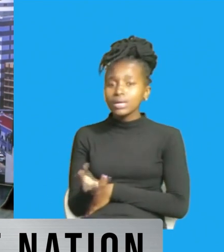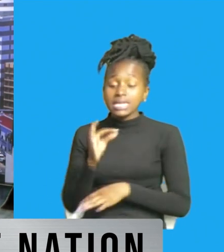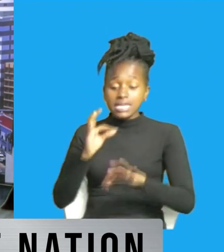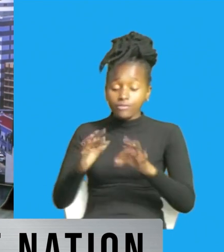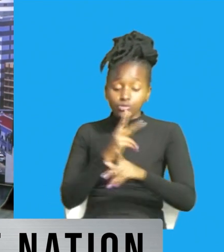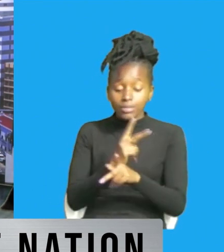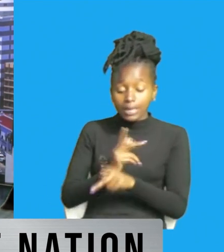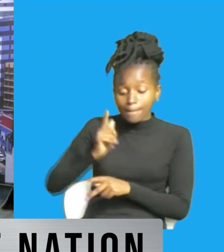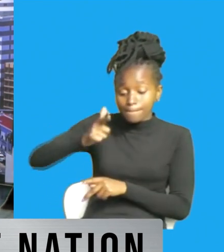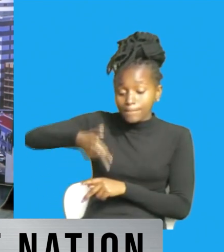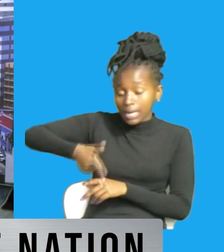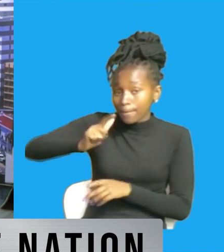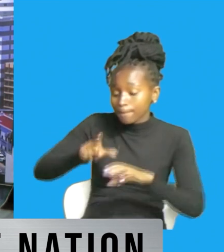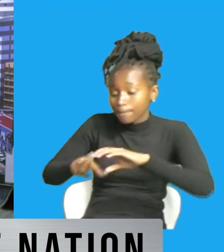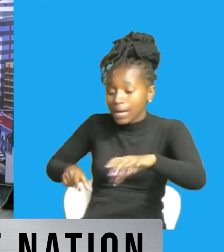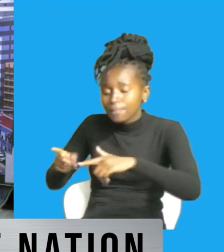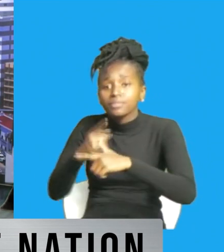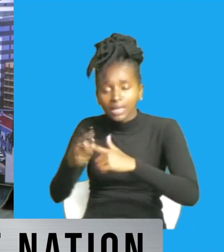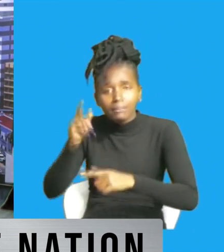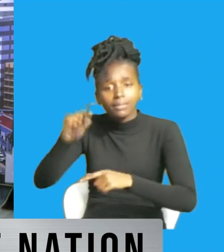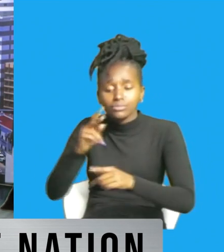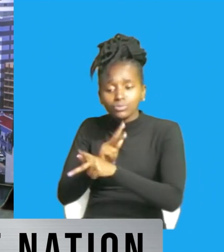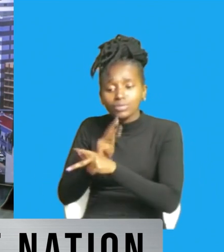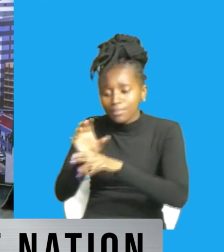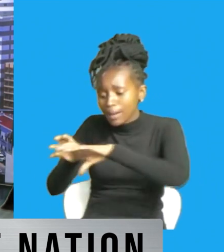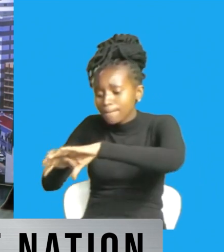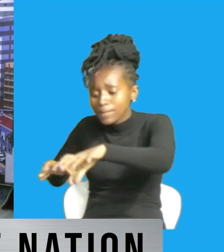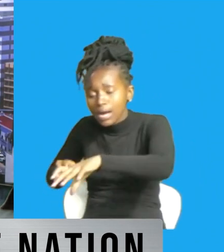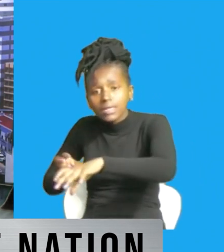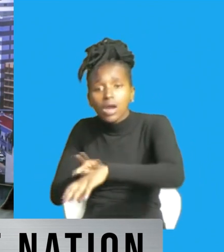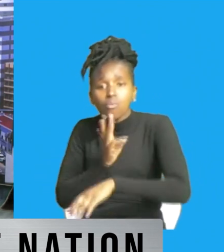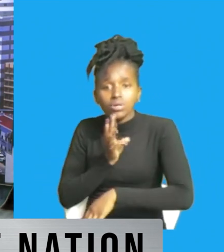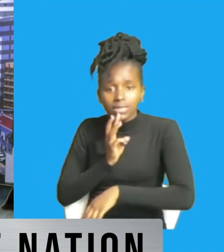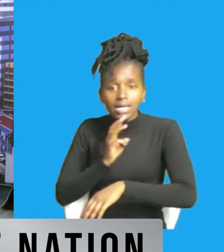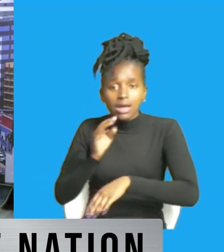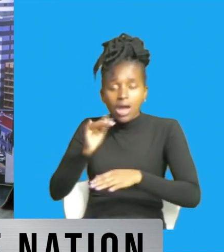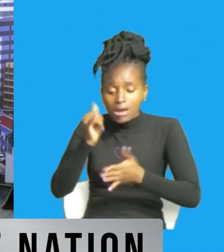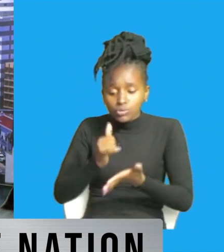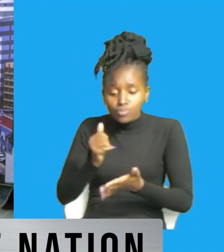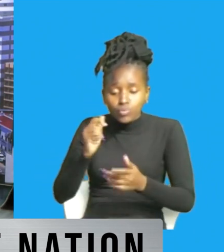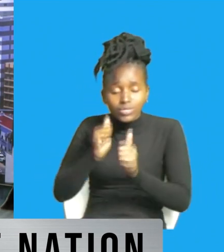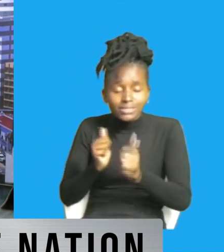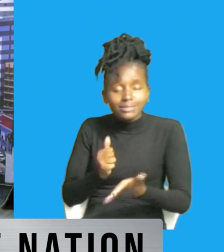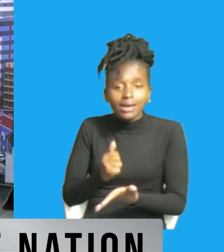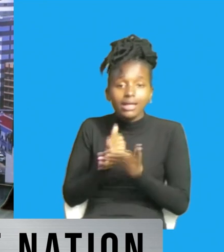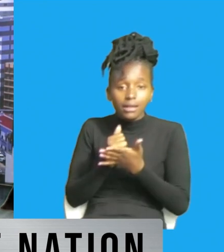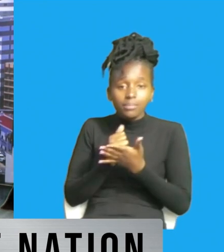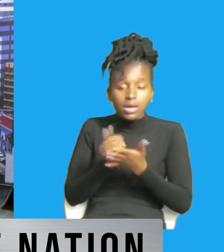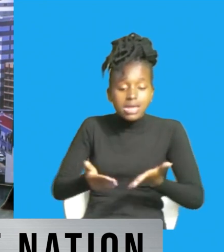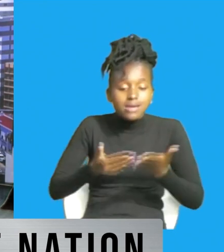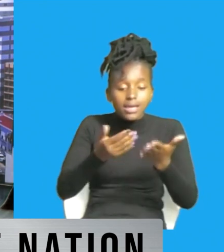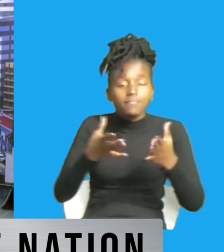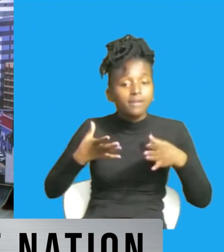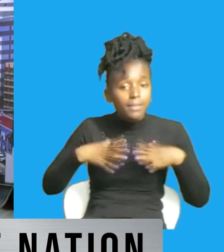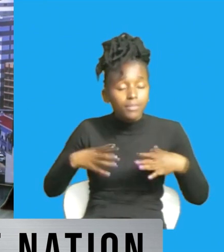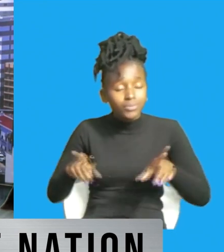mahali vifugo vitakunywa maji, na kuna mahali at least pasture zimewekwa ile inanyunyiziwa maji. So for me, I feel